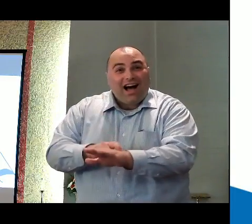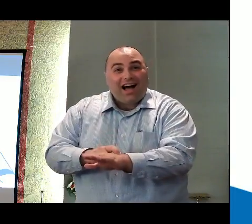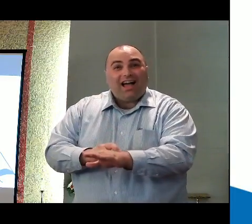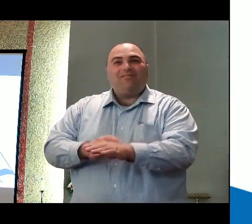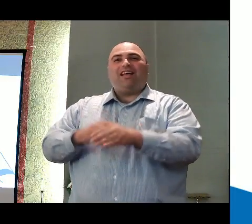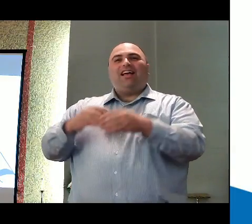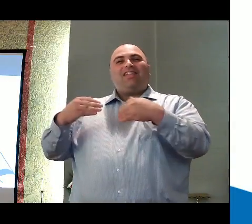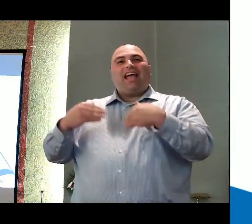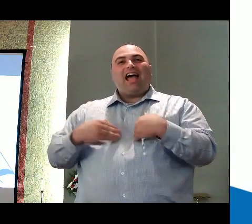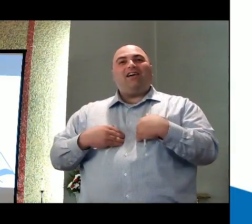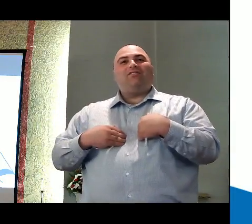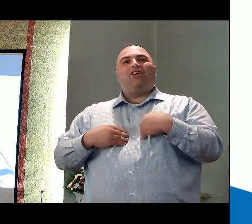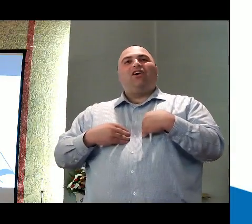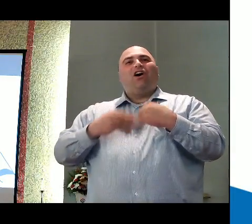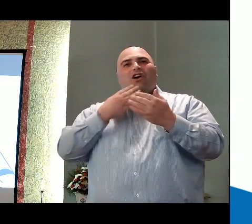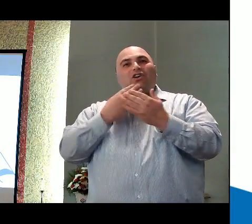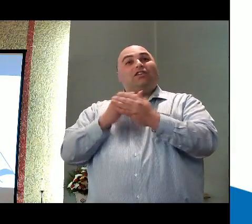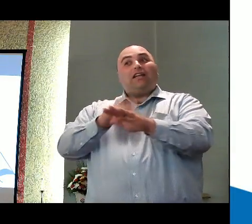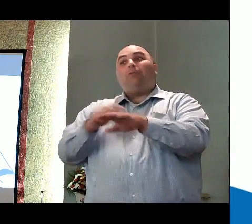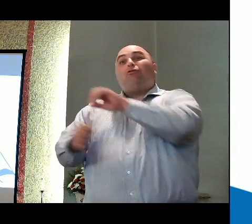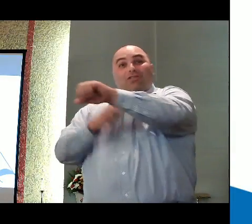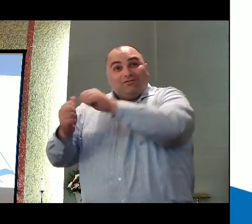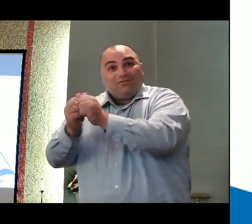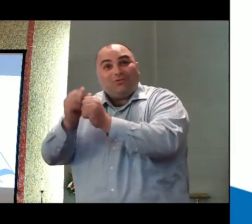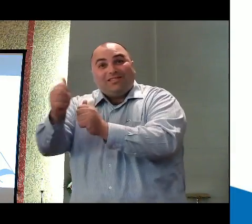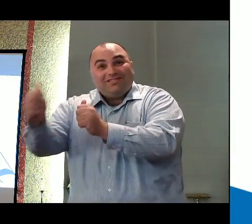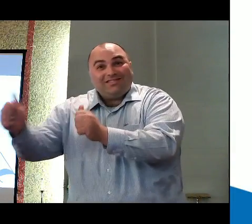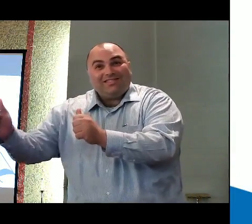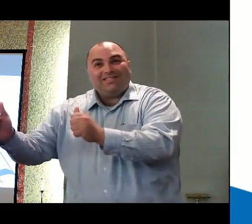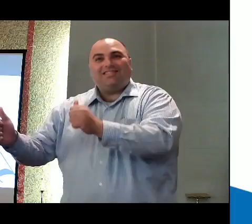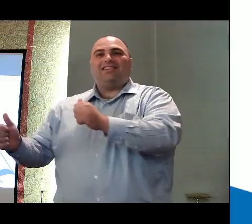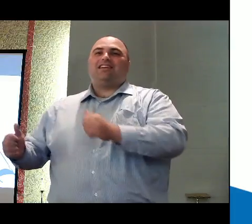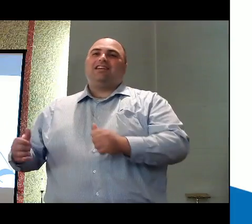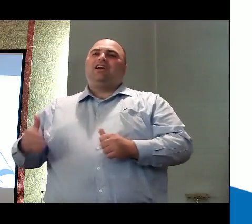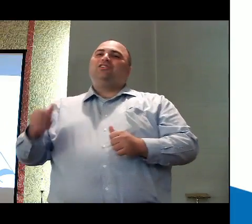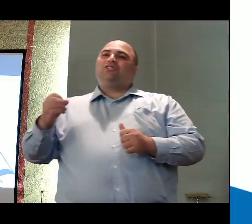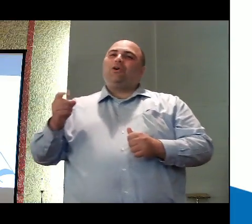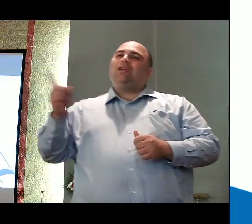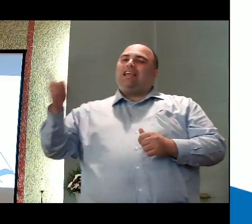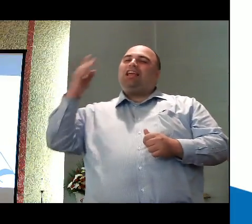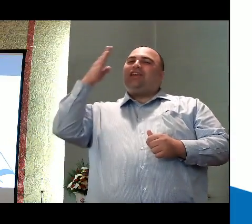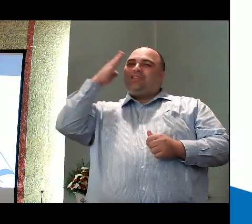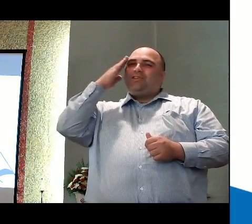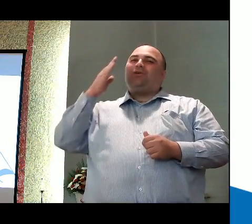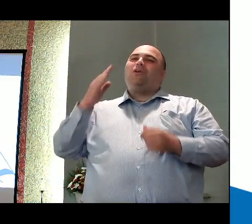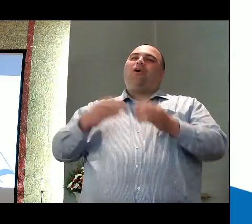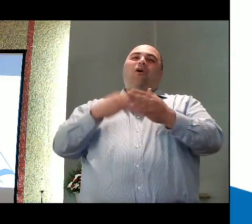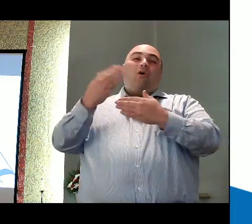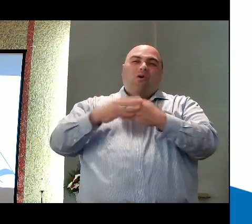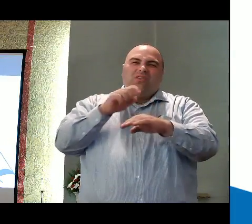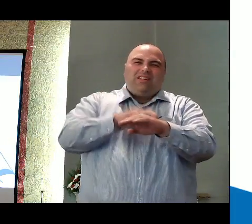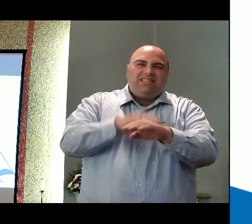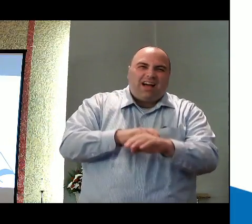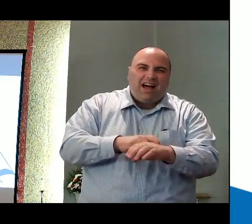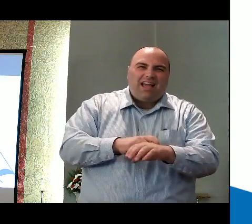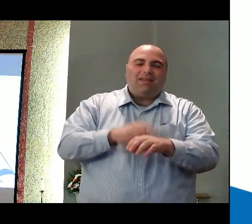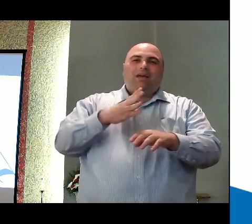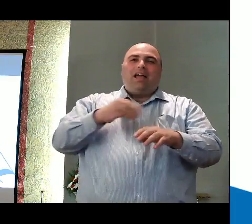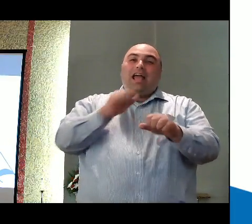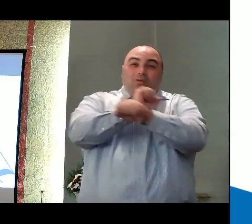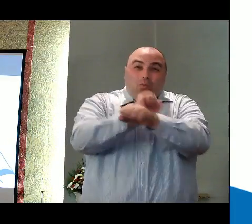went from our family and encouraging words. And to that, it makes it all worth it, because all that work was just worth it. It feels